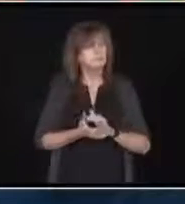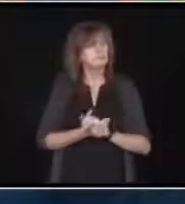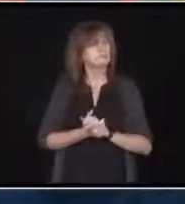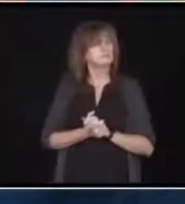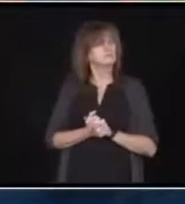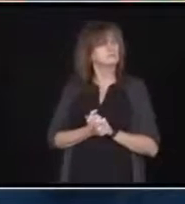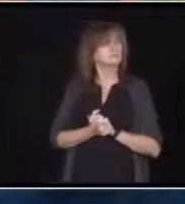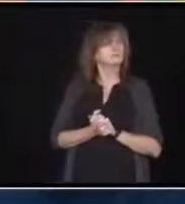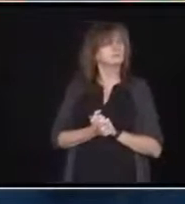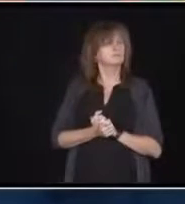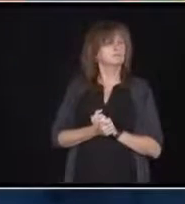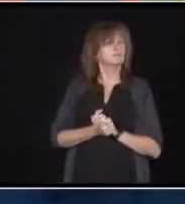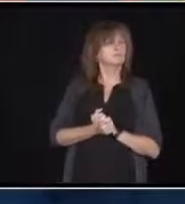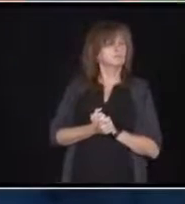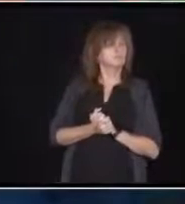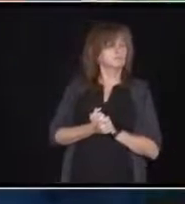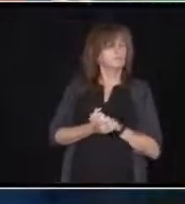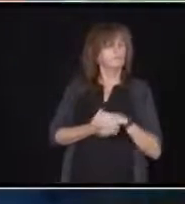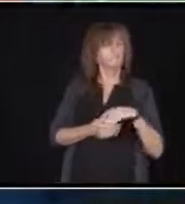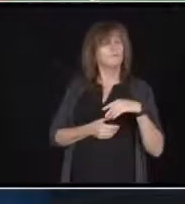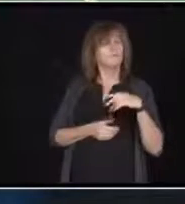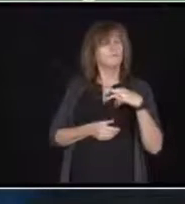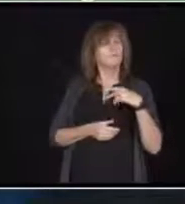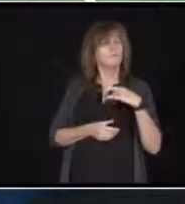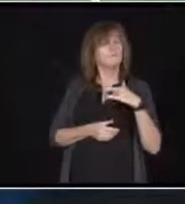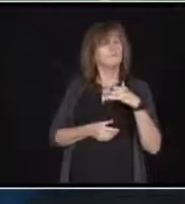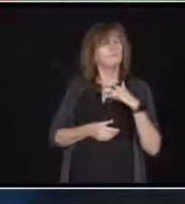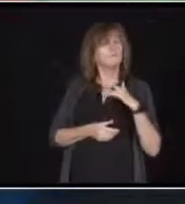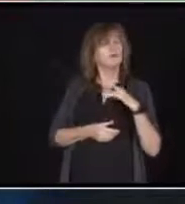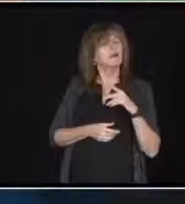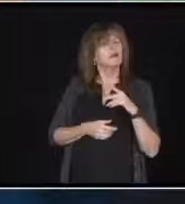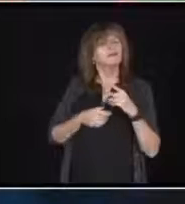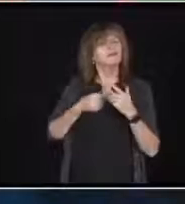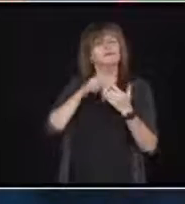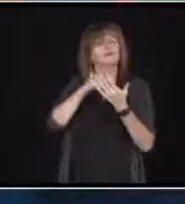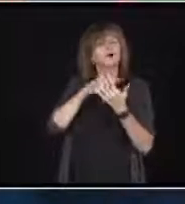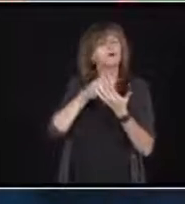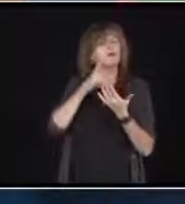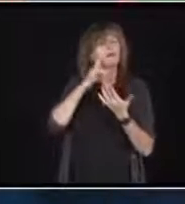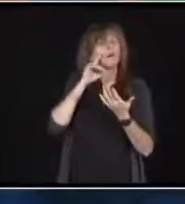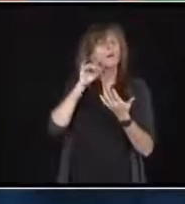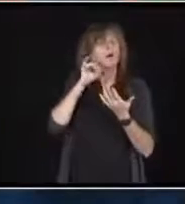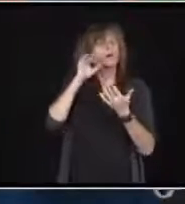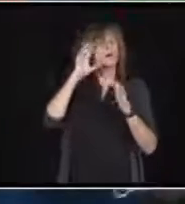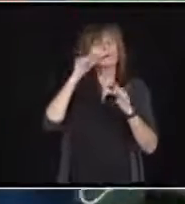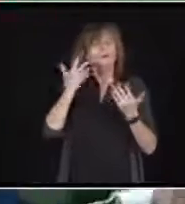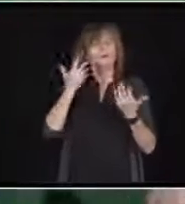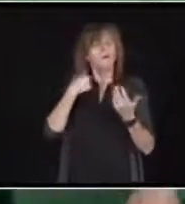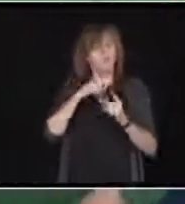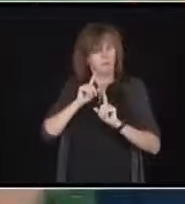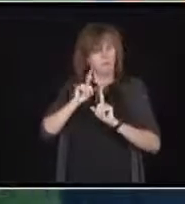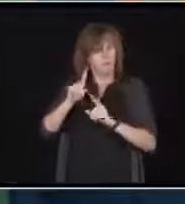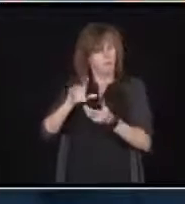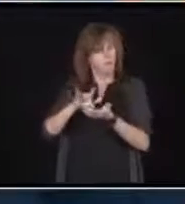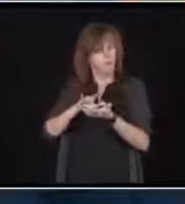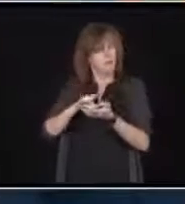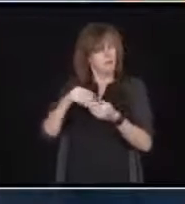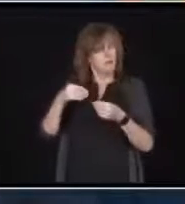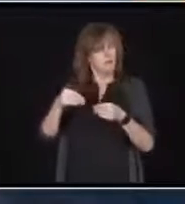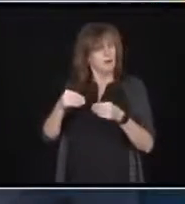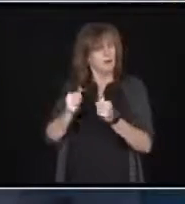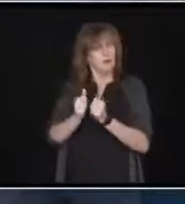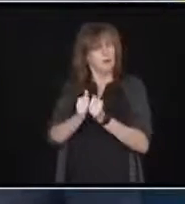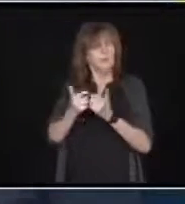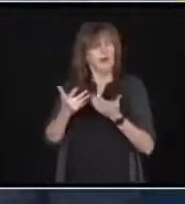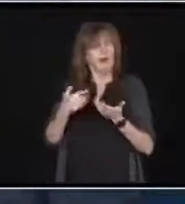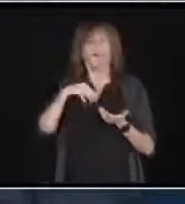is that schedule? When can people expect to be able to go to their pharmacy and not have a problem finding a flu shot? I'm